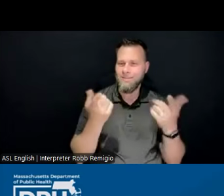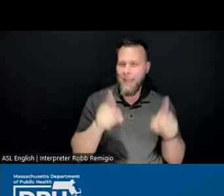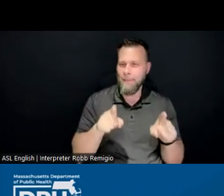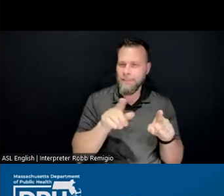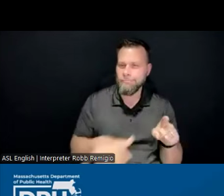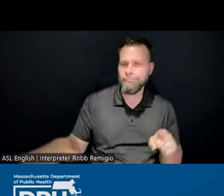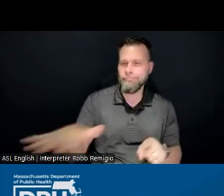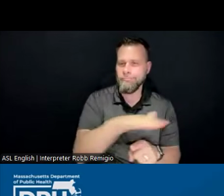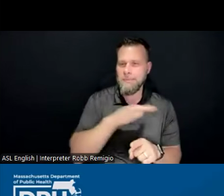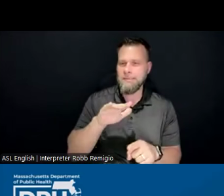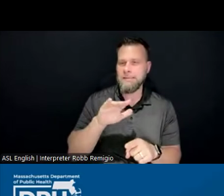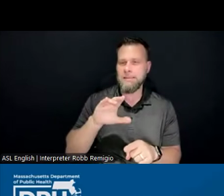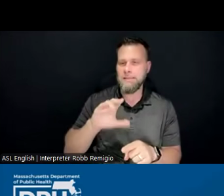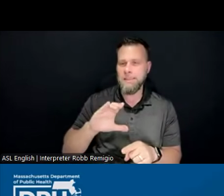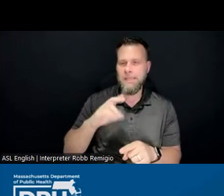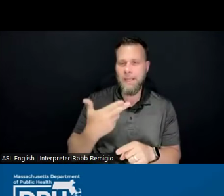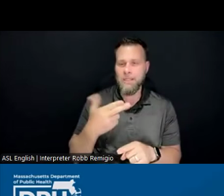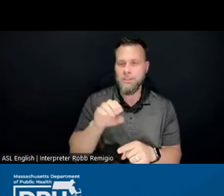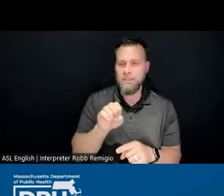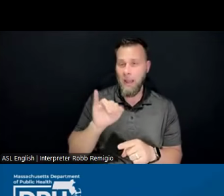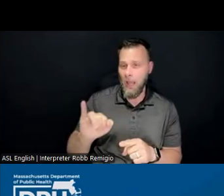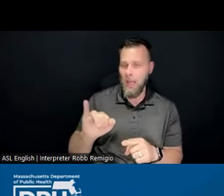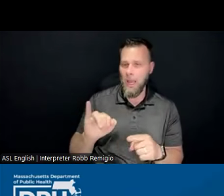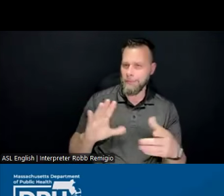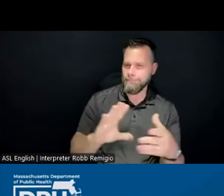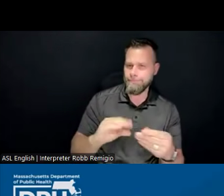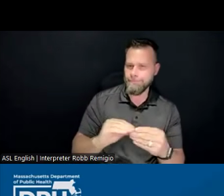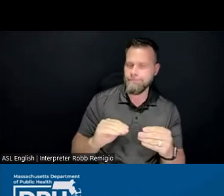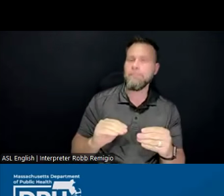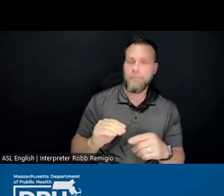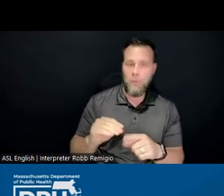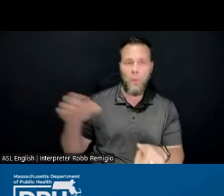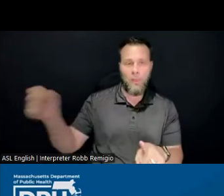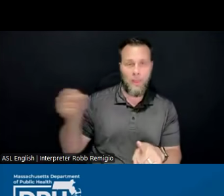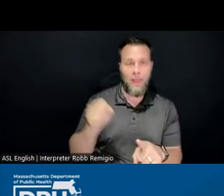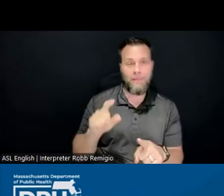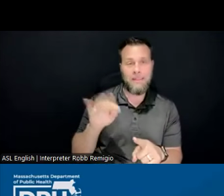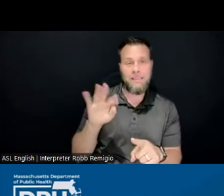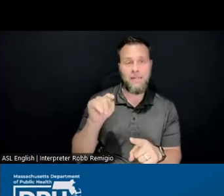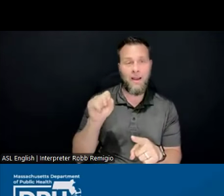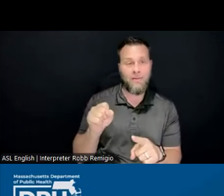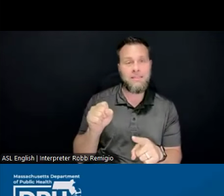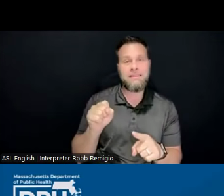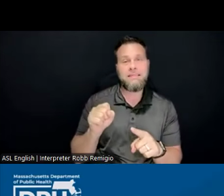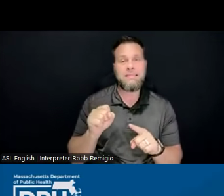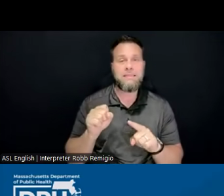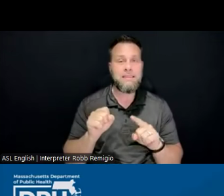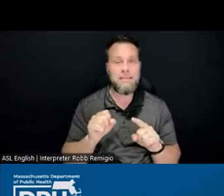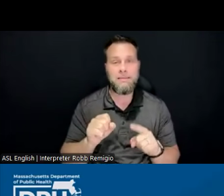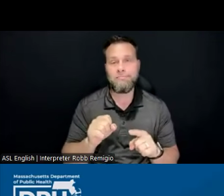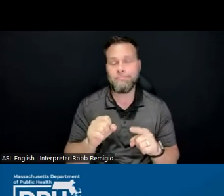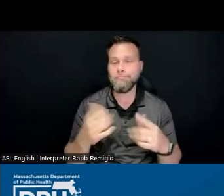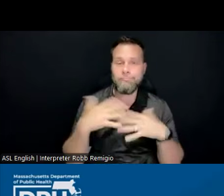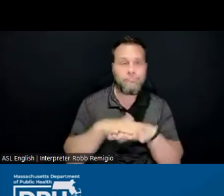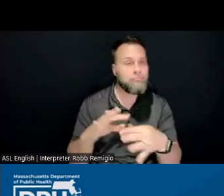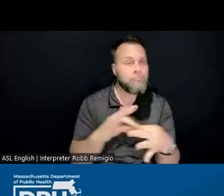at CHEI. A fabulous presentation from Tufts Interdisciplinary Evaluation Research, including a brilliant community evaluator